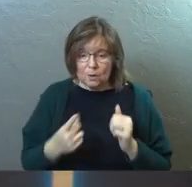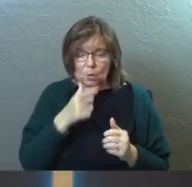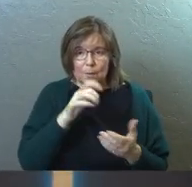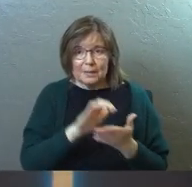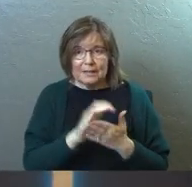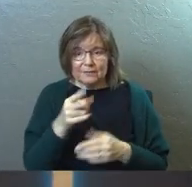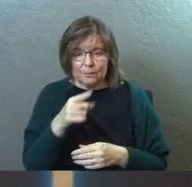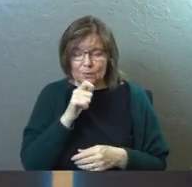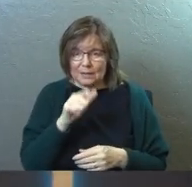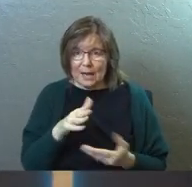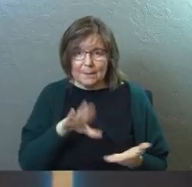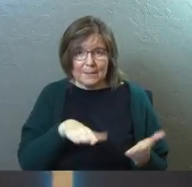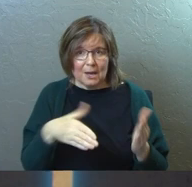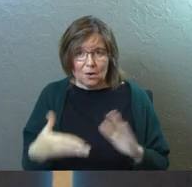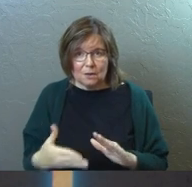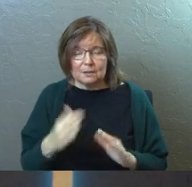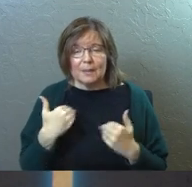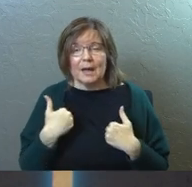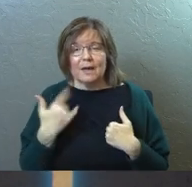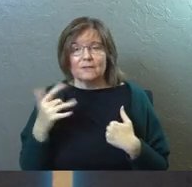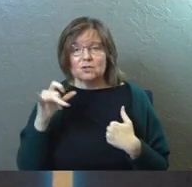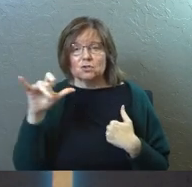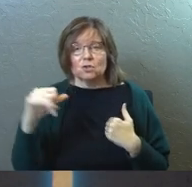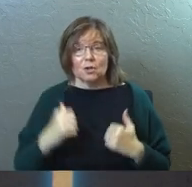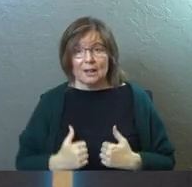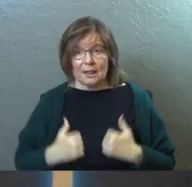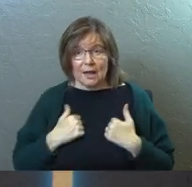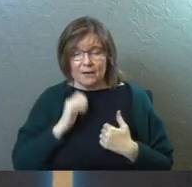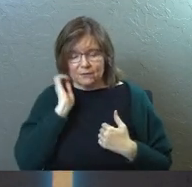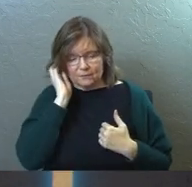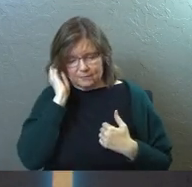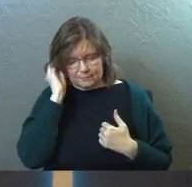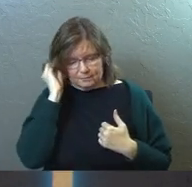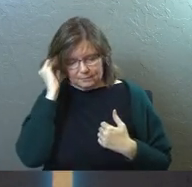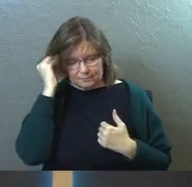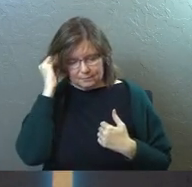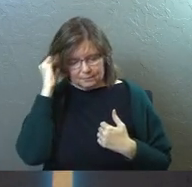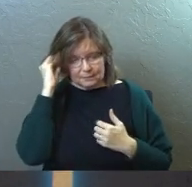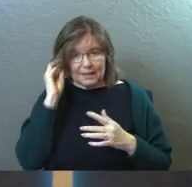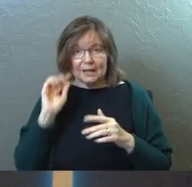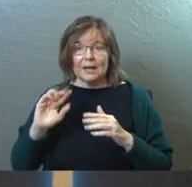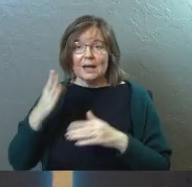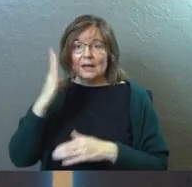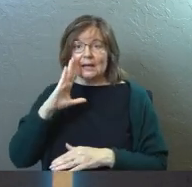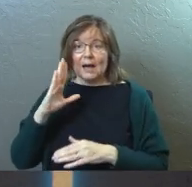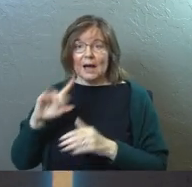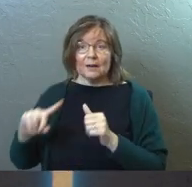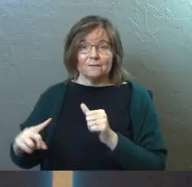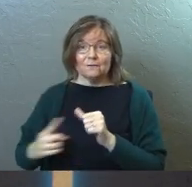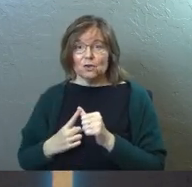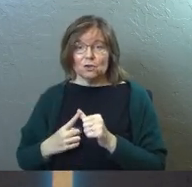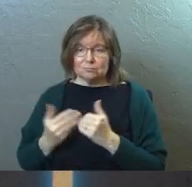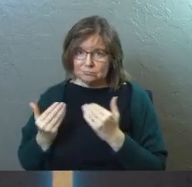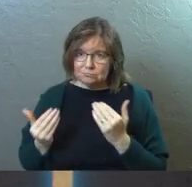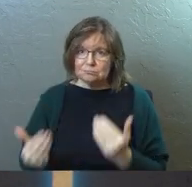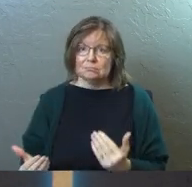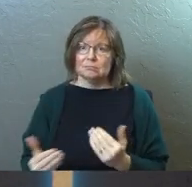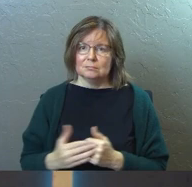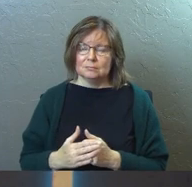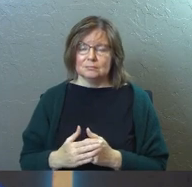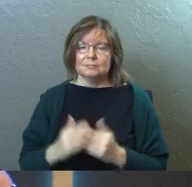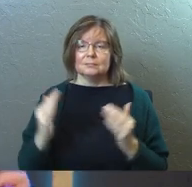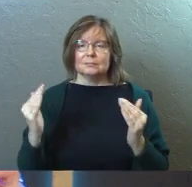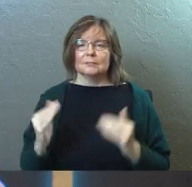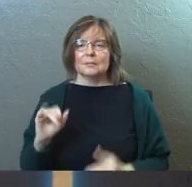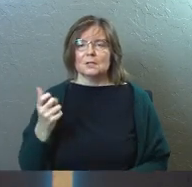who believes in him will not perish, but have eternal life. God initiates. God goes first.